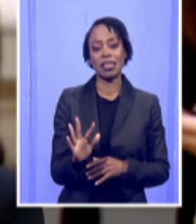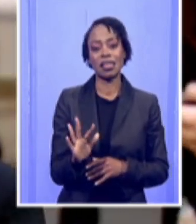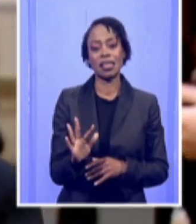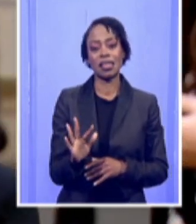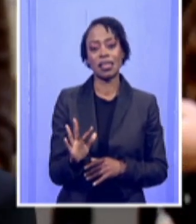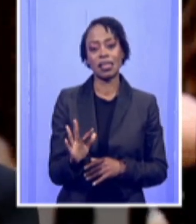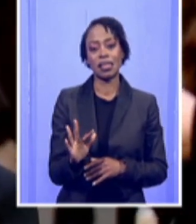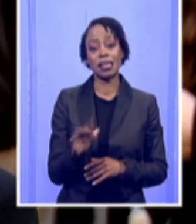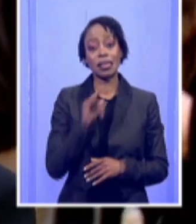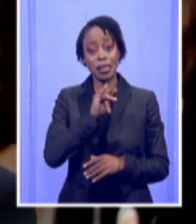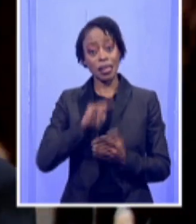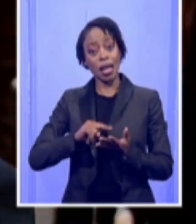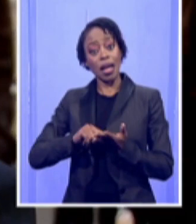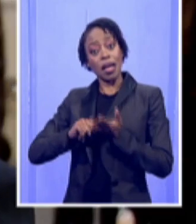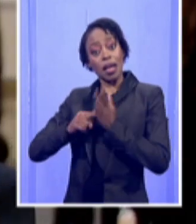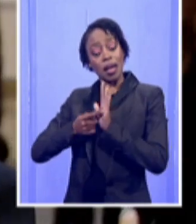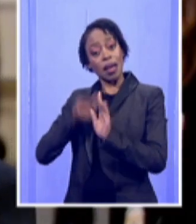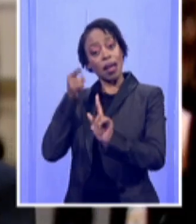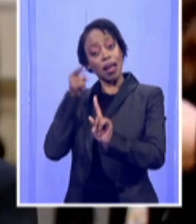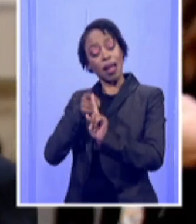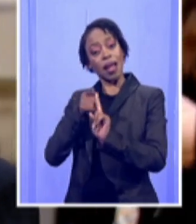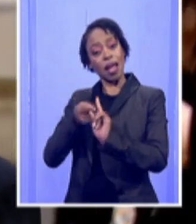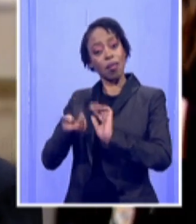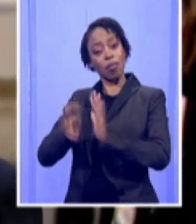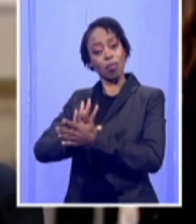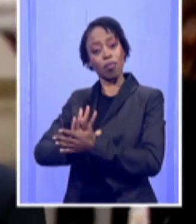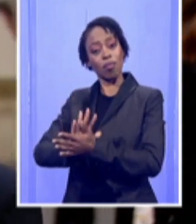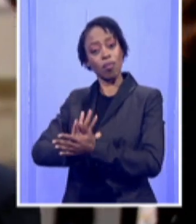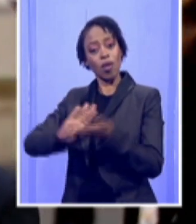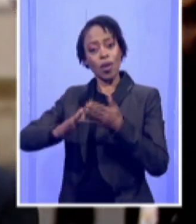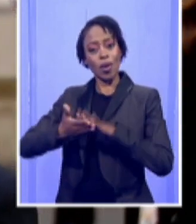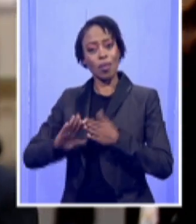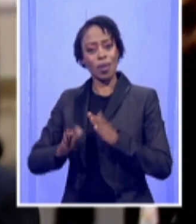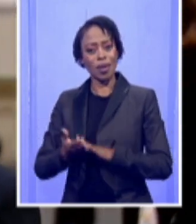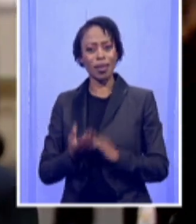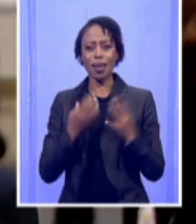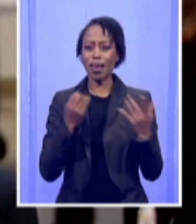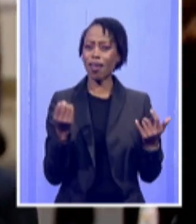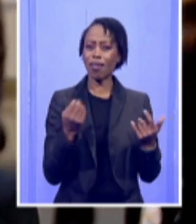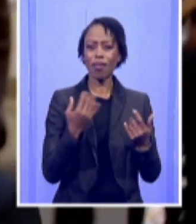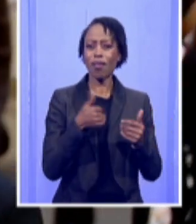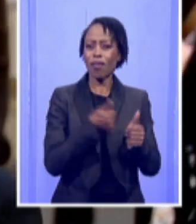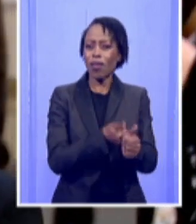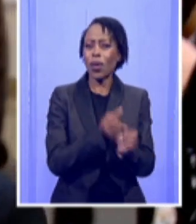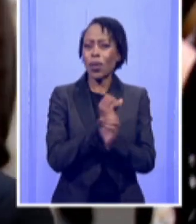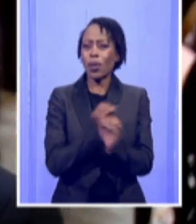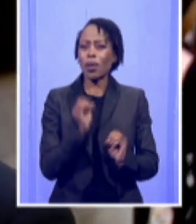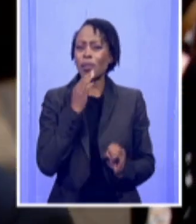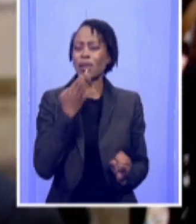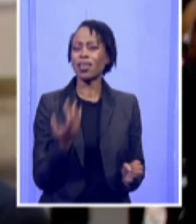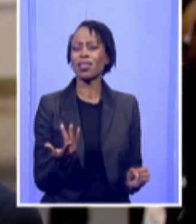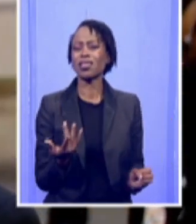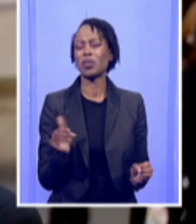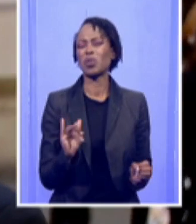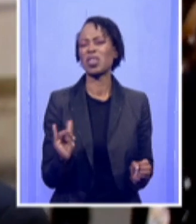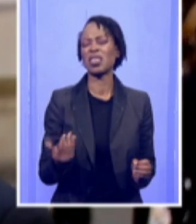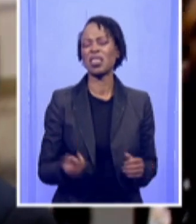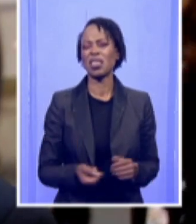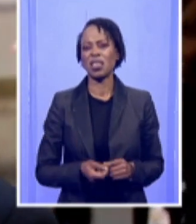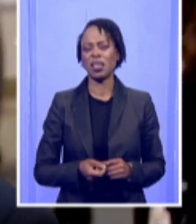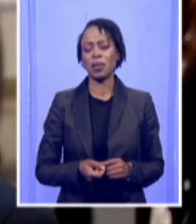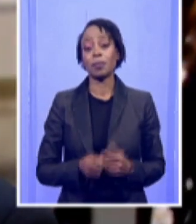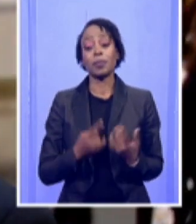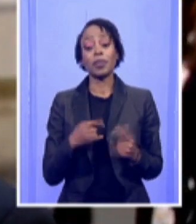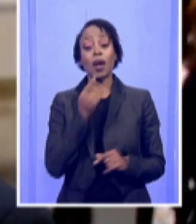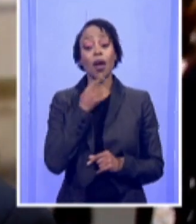reasonably demonstrates a clear intention to cause harm? And now if this doesn't comply with that definition, nothing does. Do you agree with the note